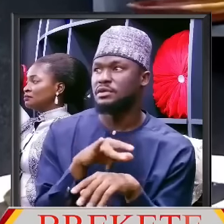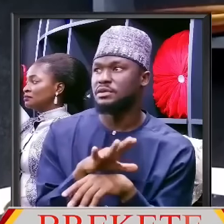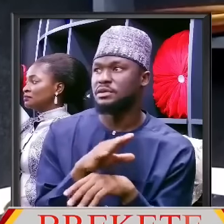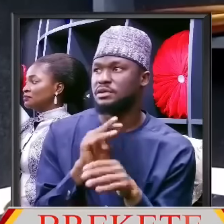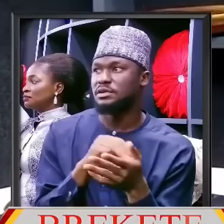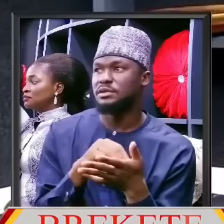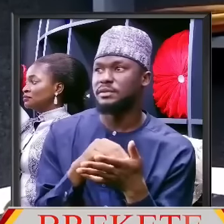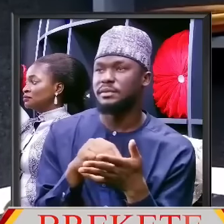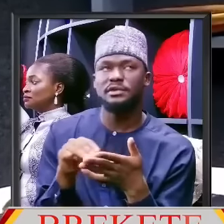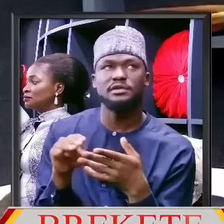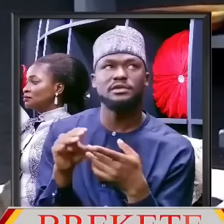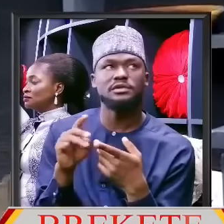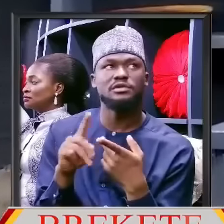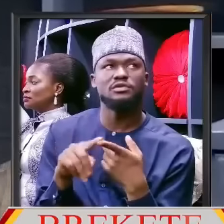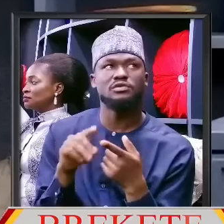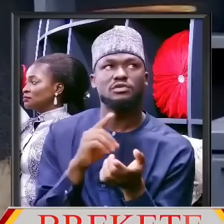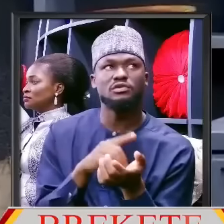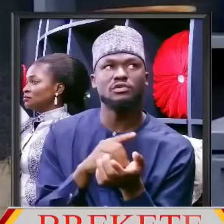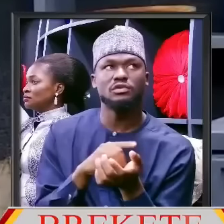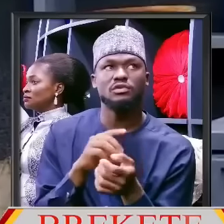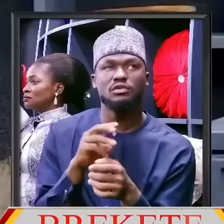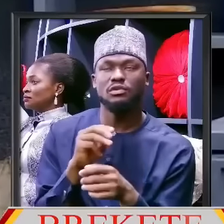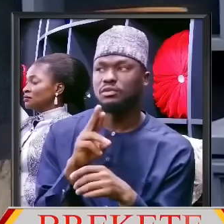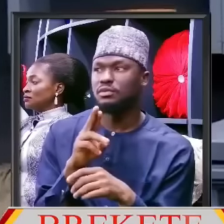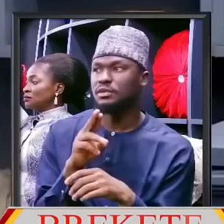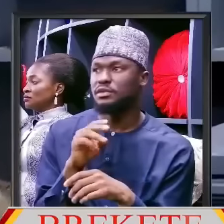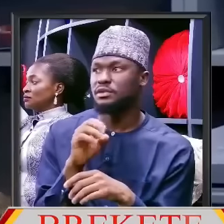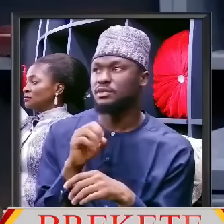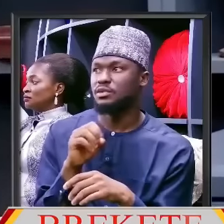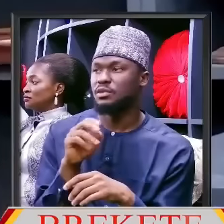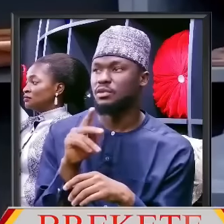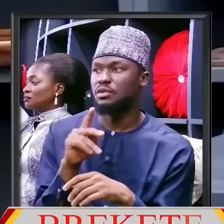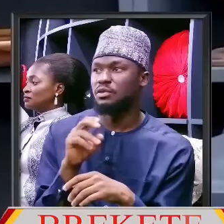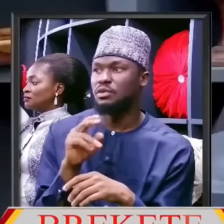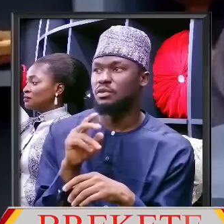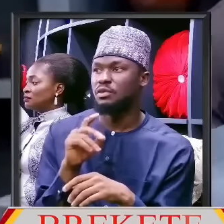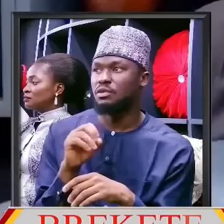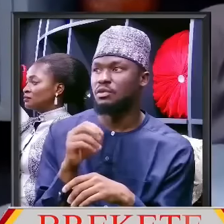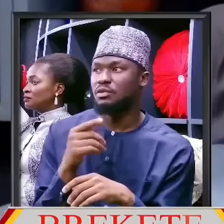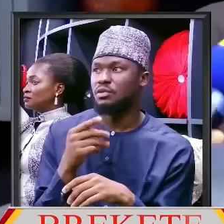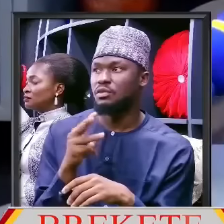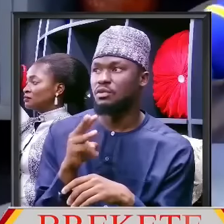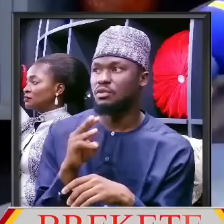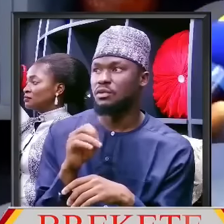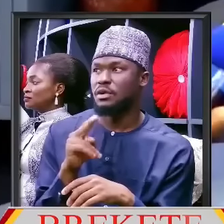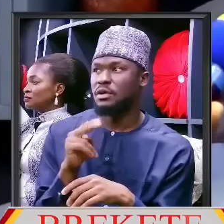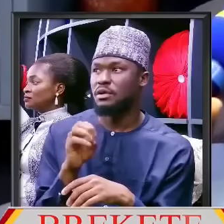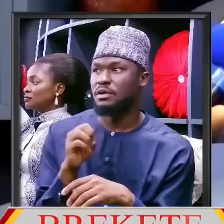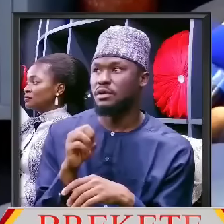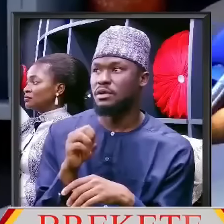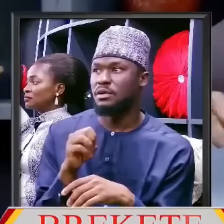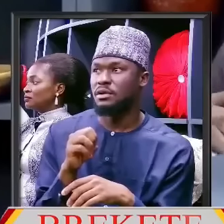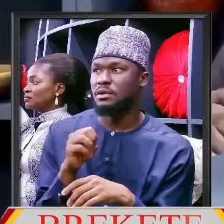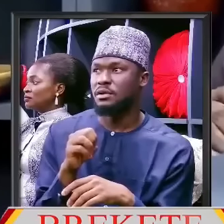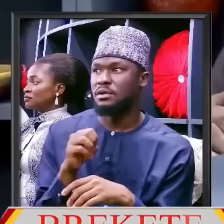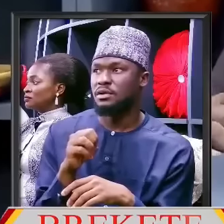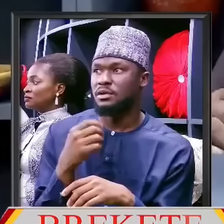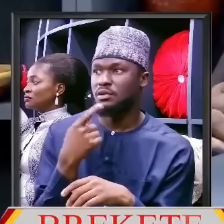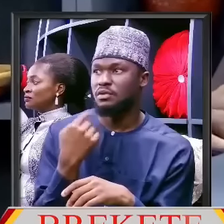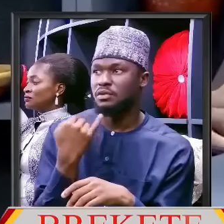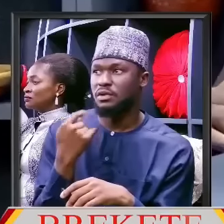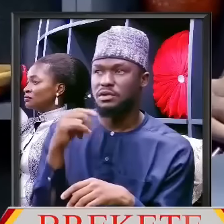a message to Dr. Mrs. Okogbene. Yes. Will be the provost,